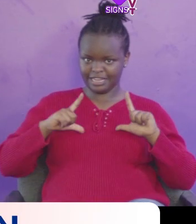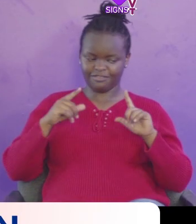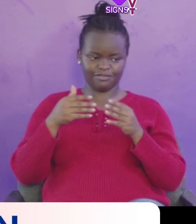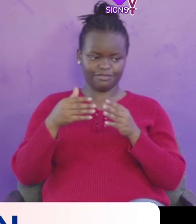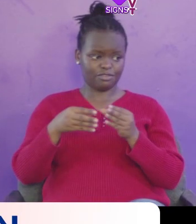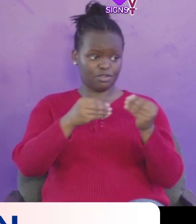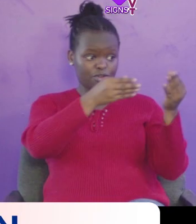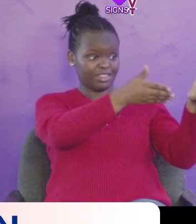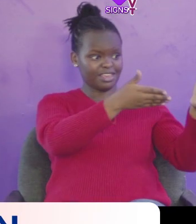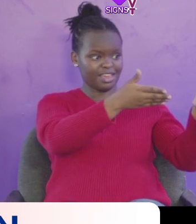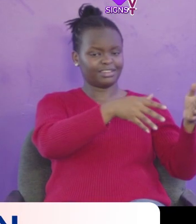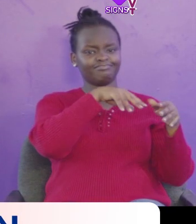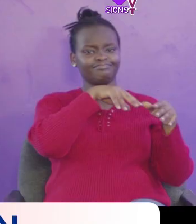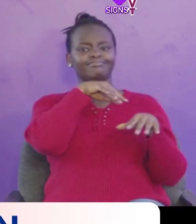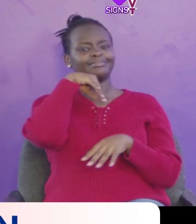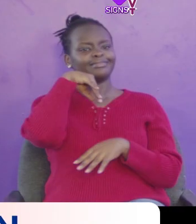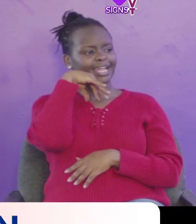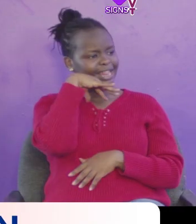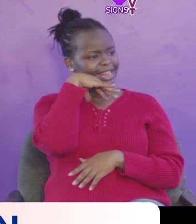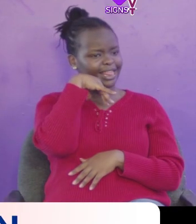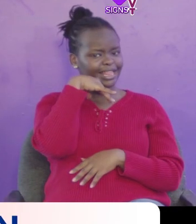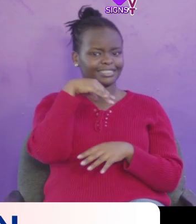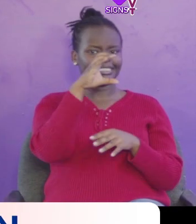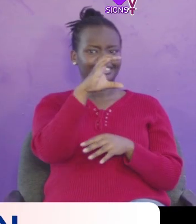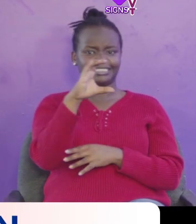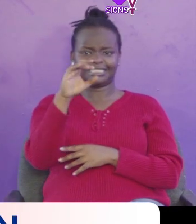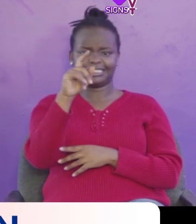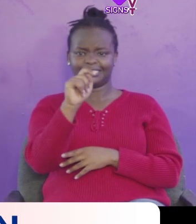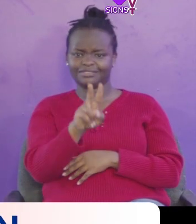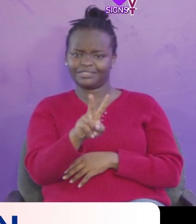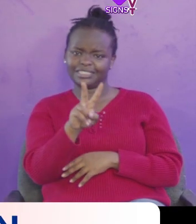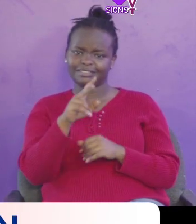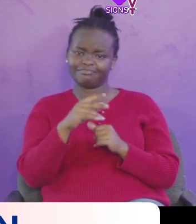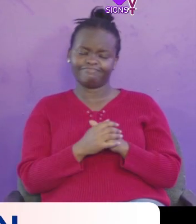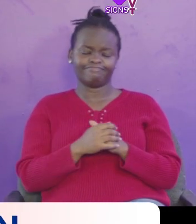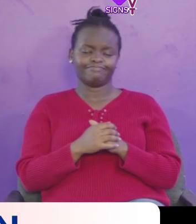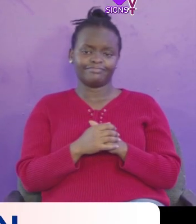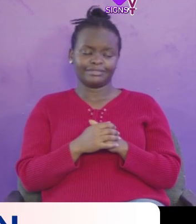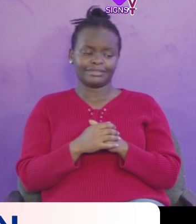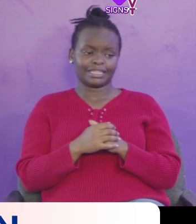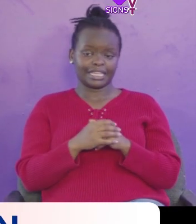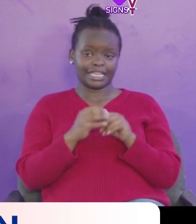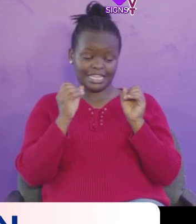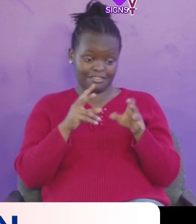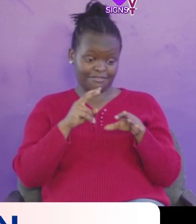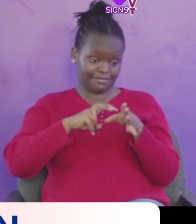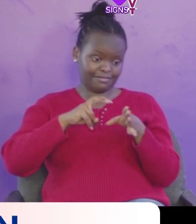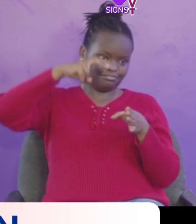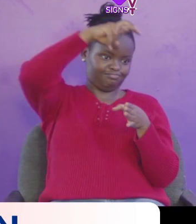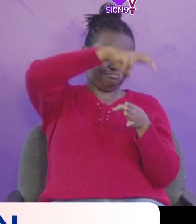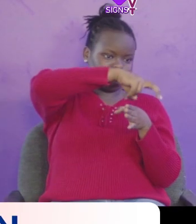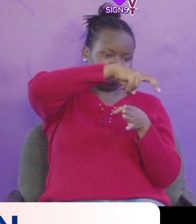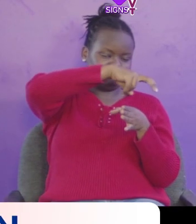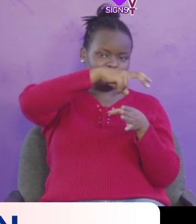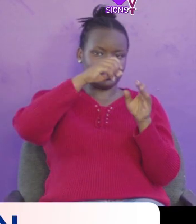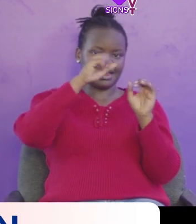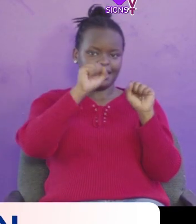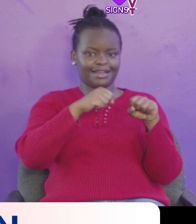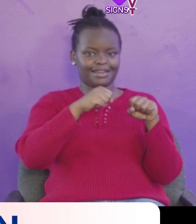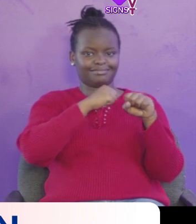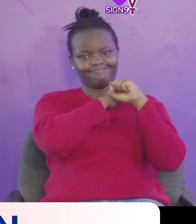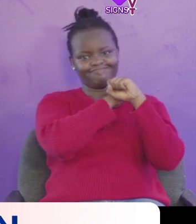madogi, ma CCTV. Wacha nikwambie. You know, it's against you. Ukiruka hiyo fence utapita na kakuku or